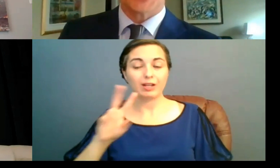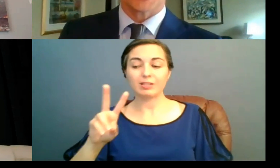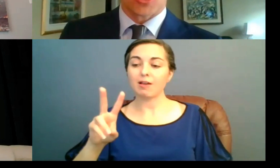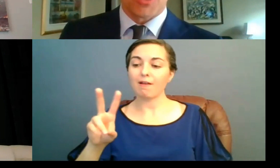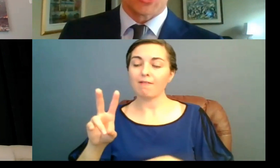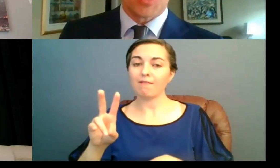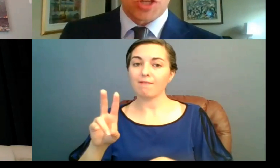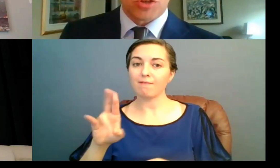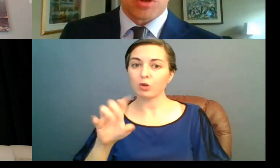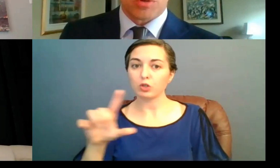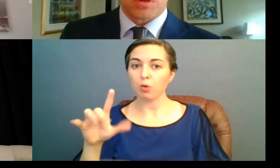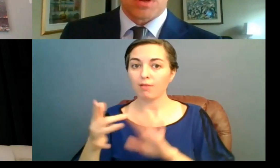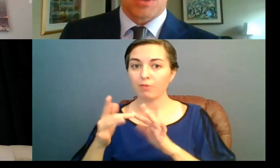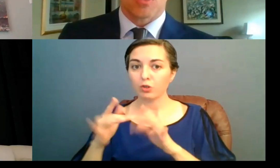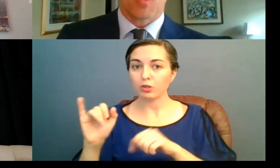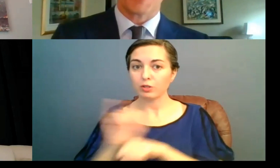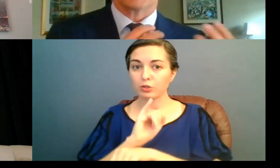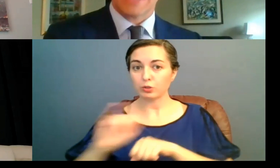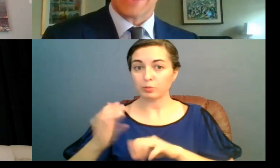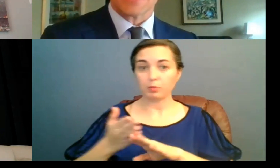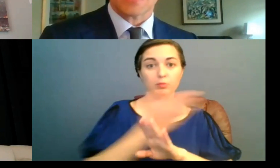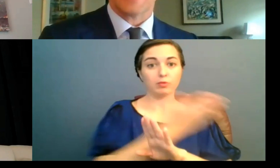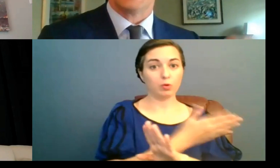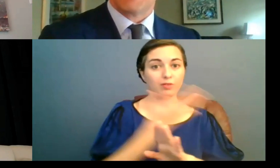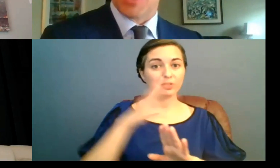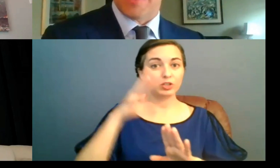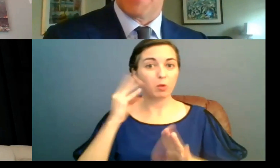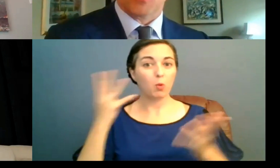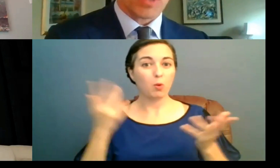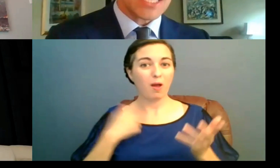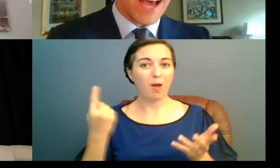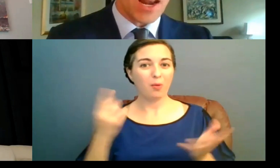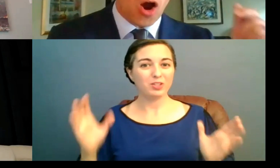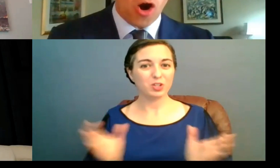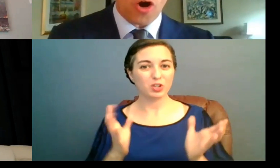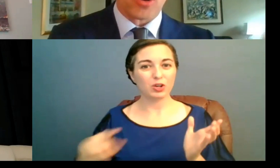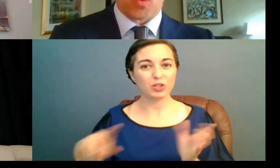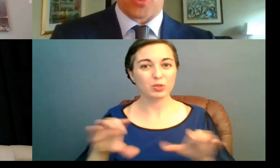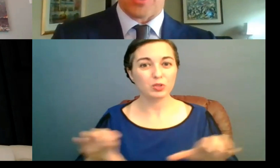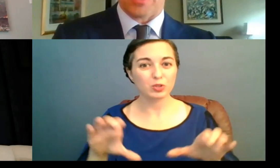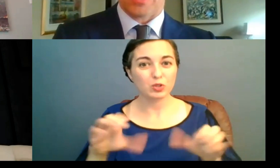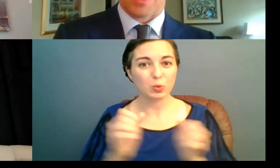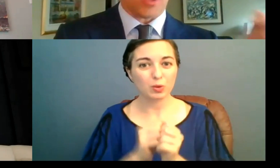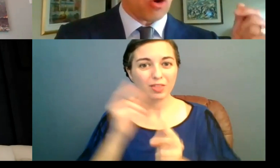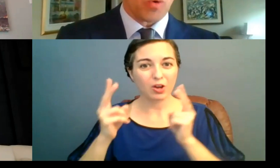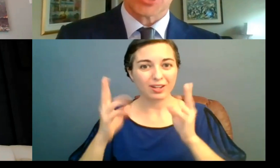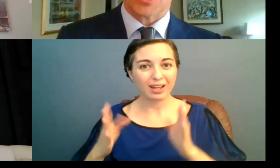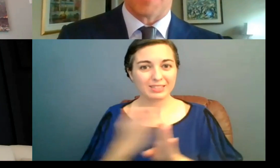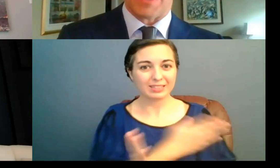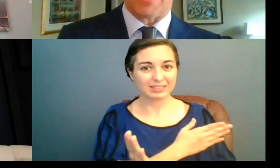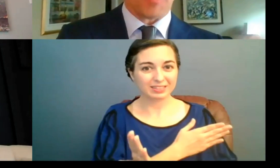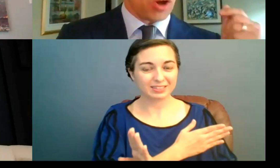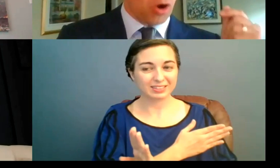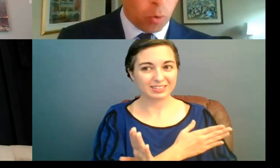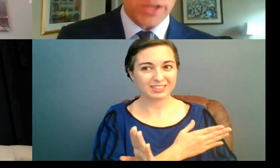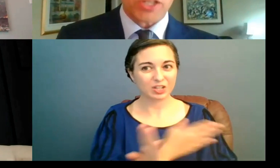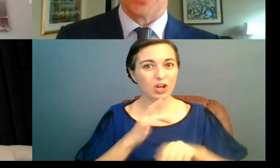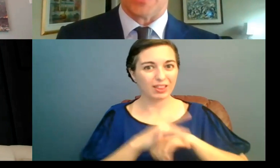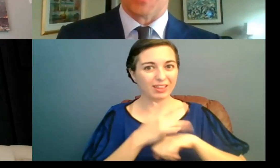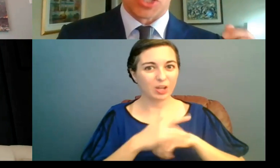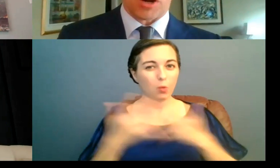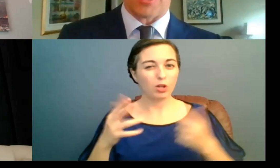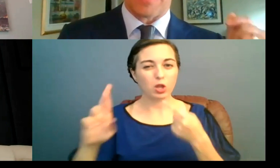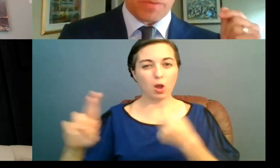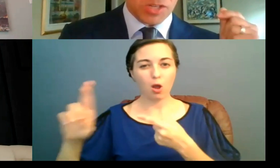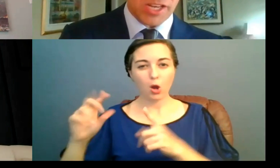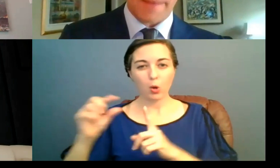do I always encourage you to do with our guests ahead of time? What's that R word I always talk about, and we always